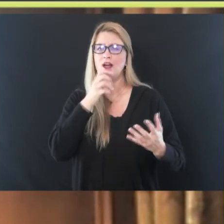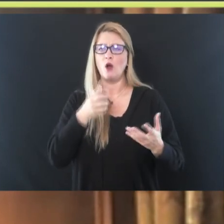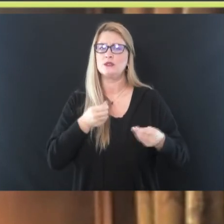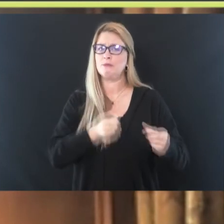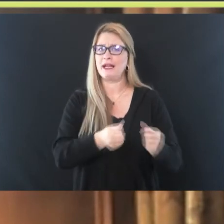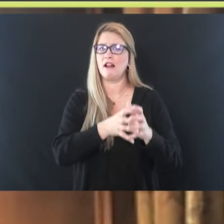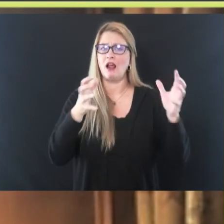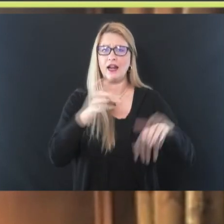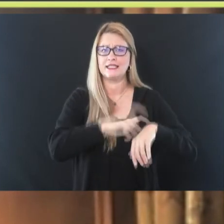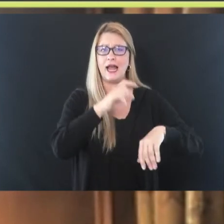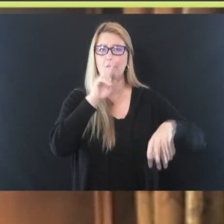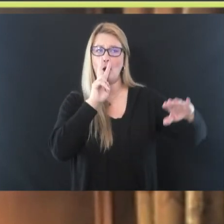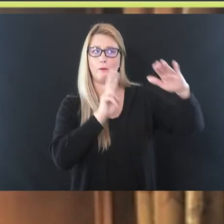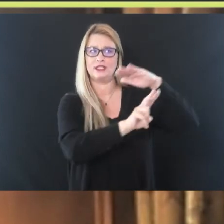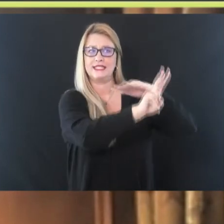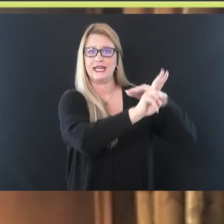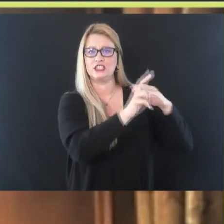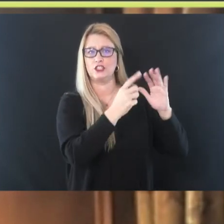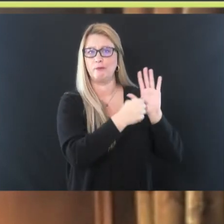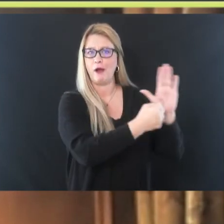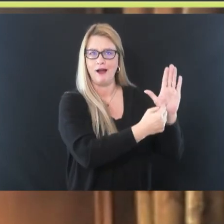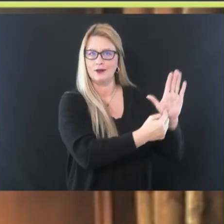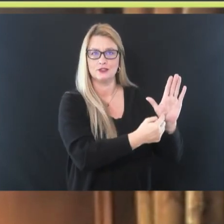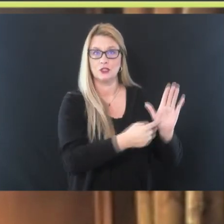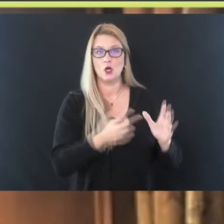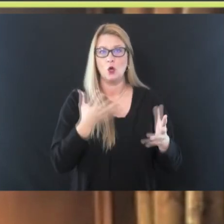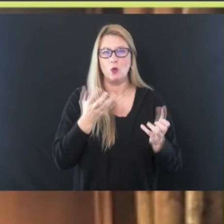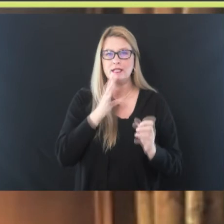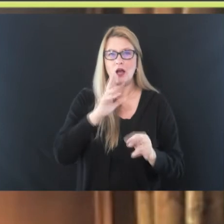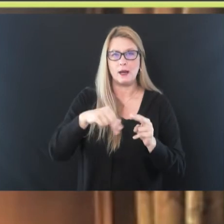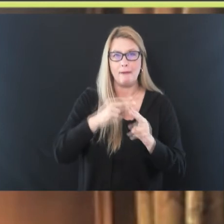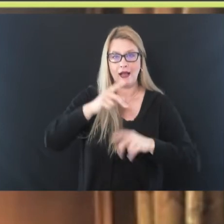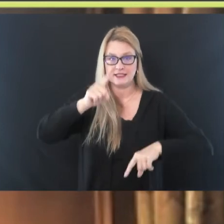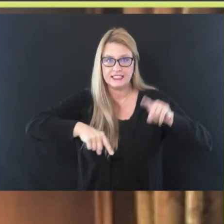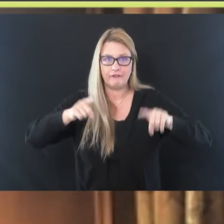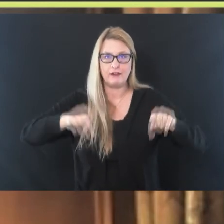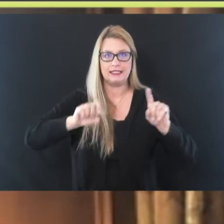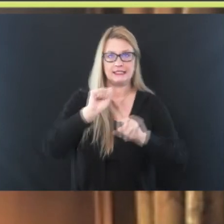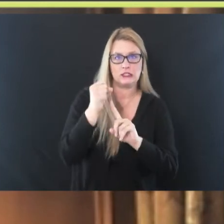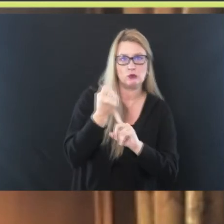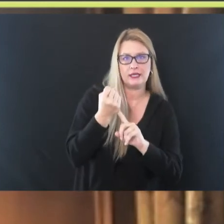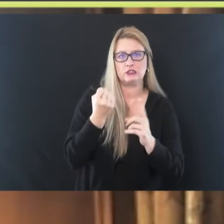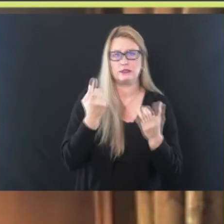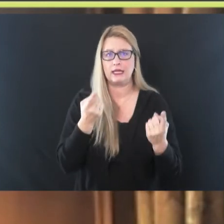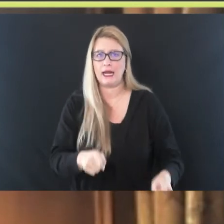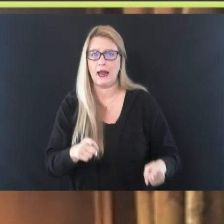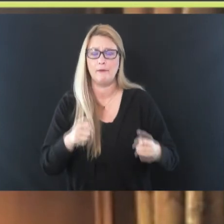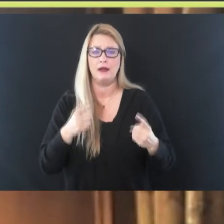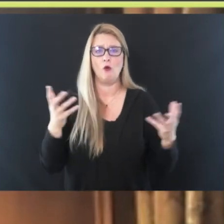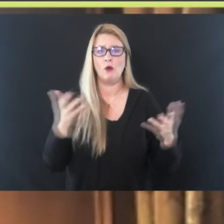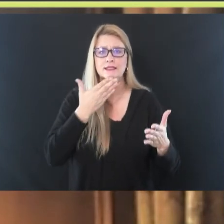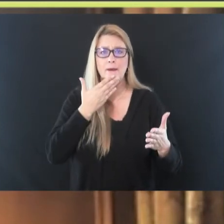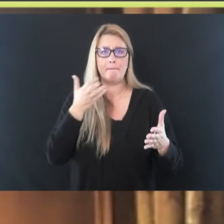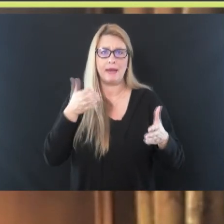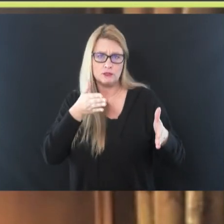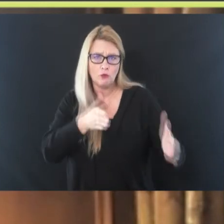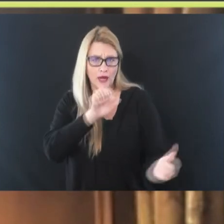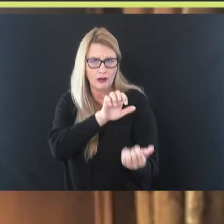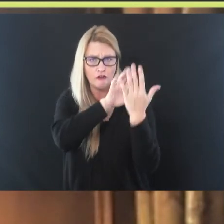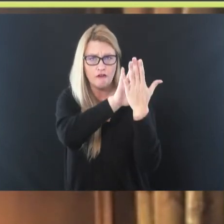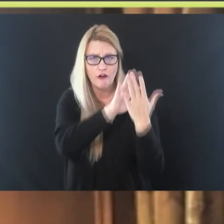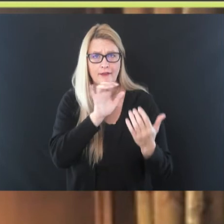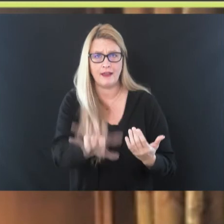lot of time on looking at different scenarios and implementing what we think are the best strategies with the governor's approval,